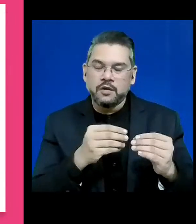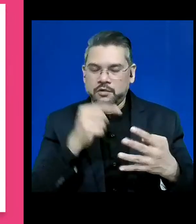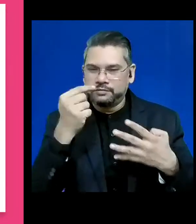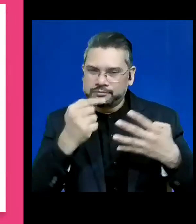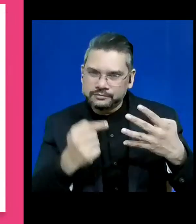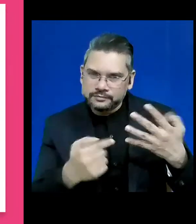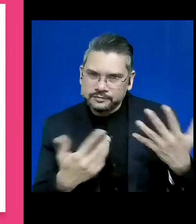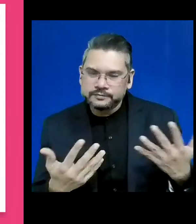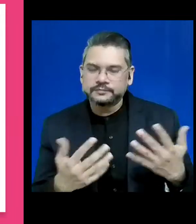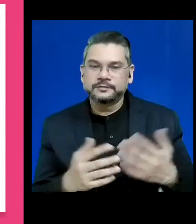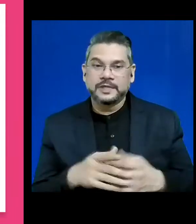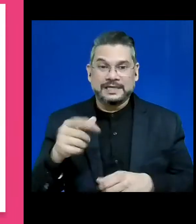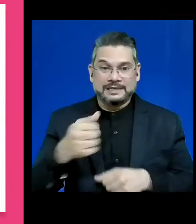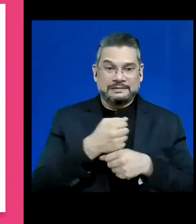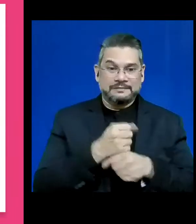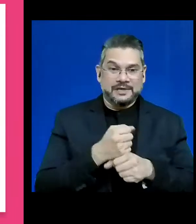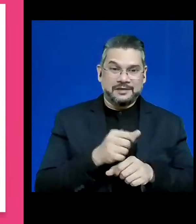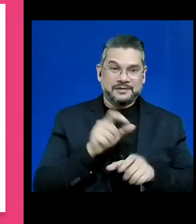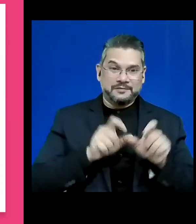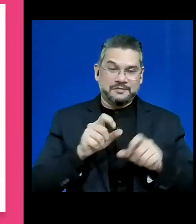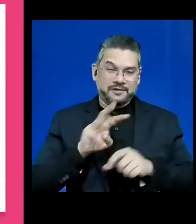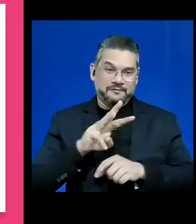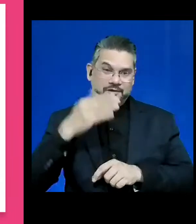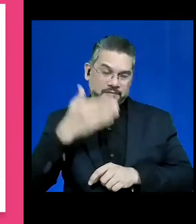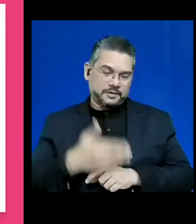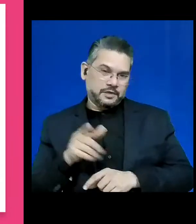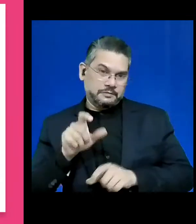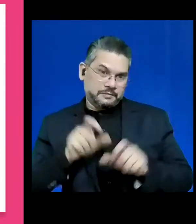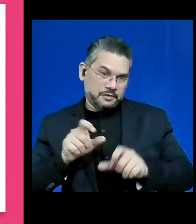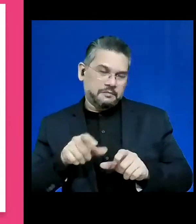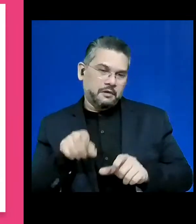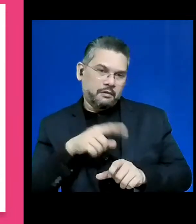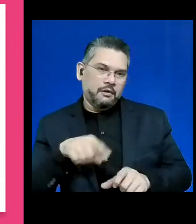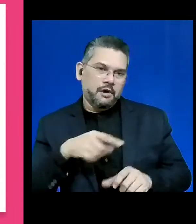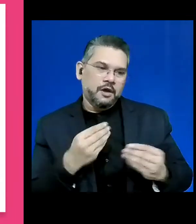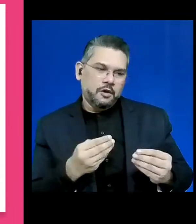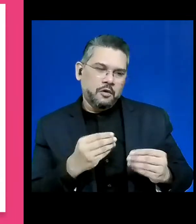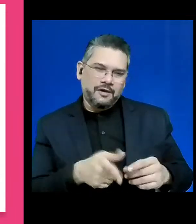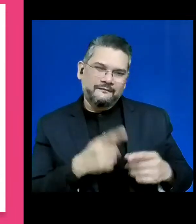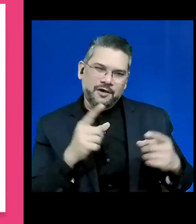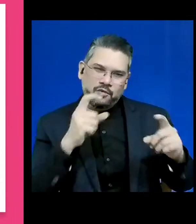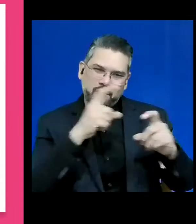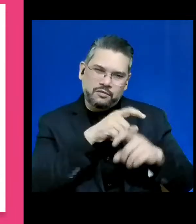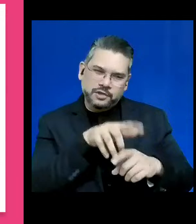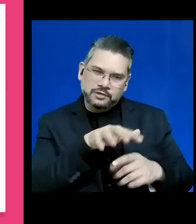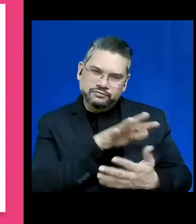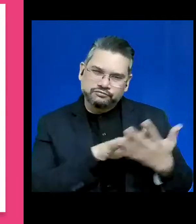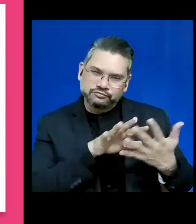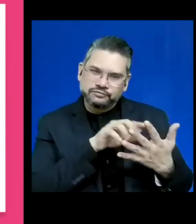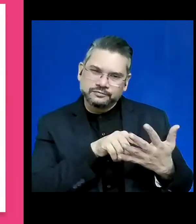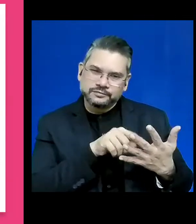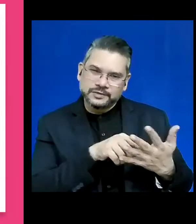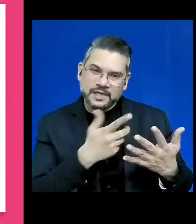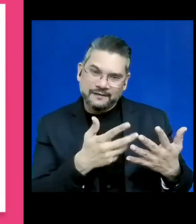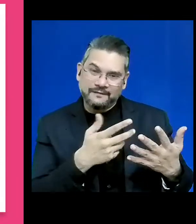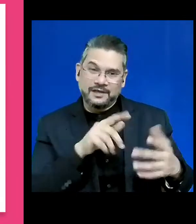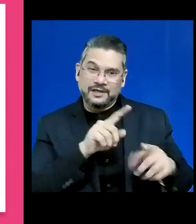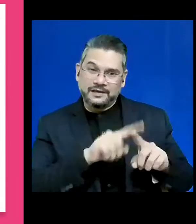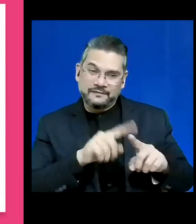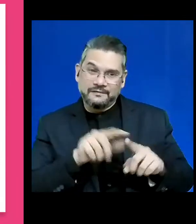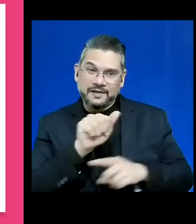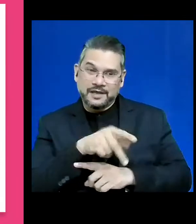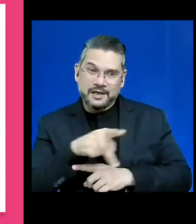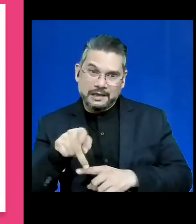often, with complex interactions, single-page applications, experiences on the web such as that,